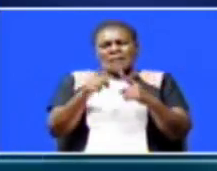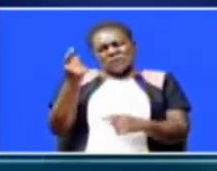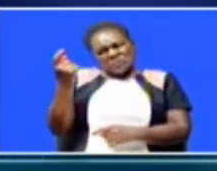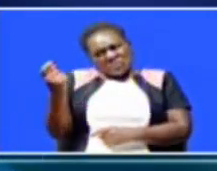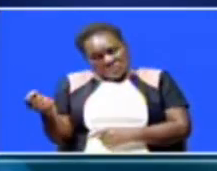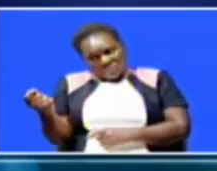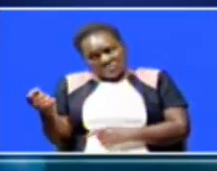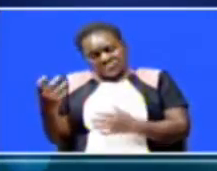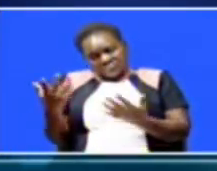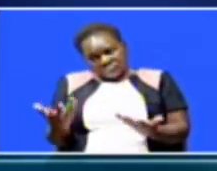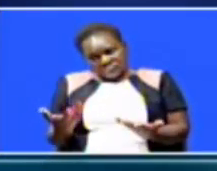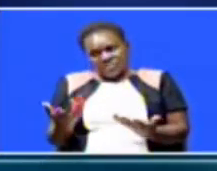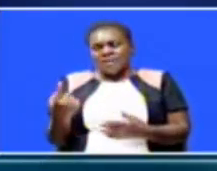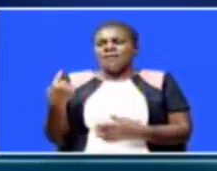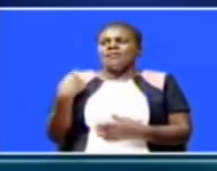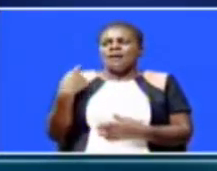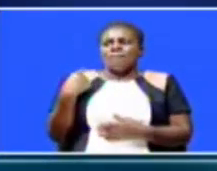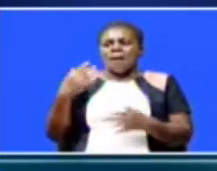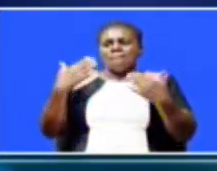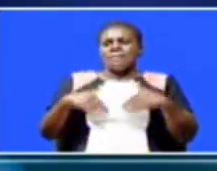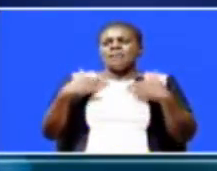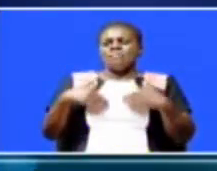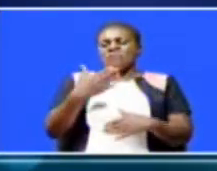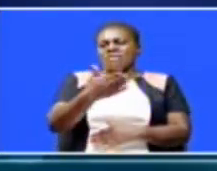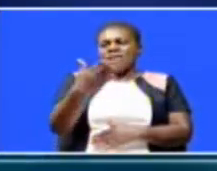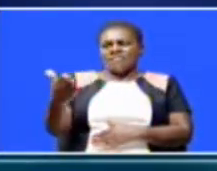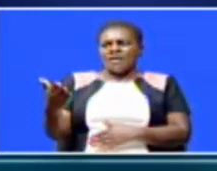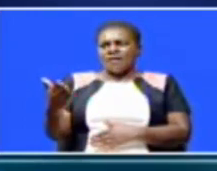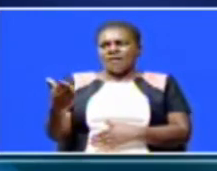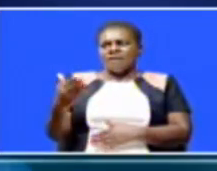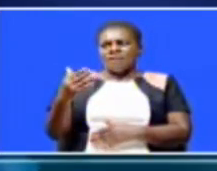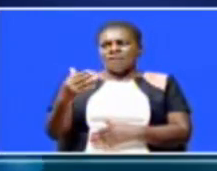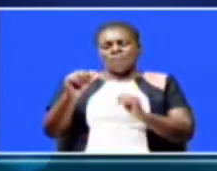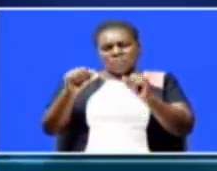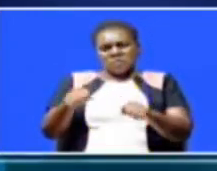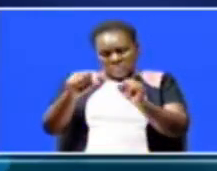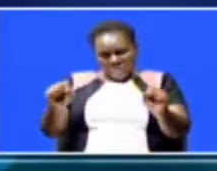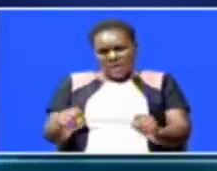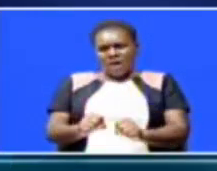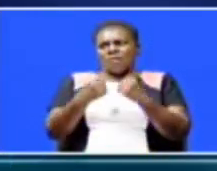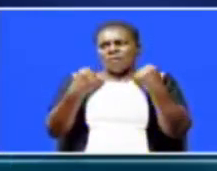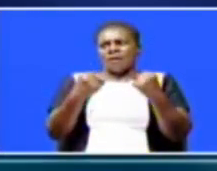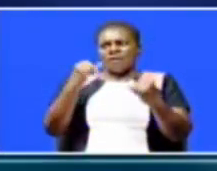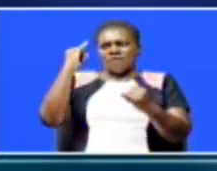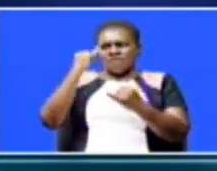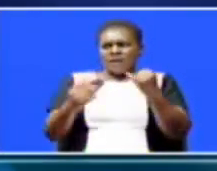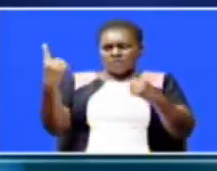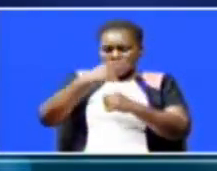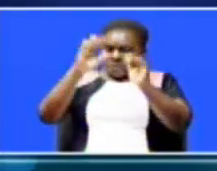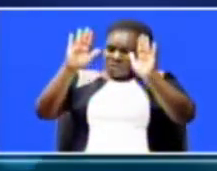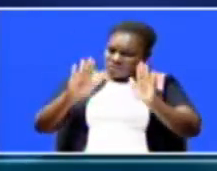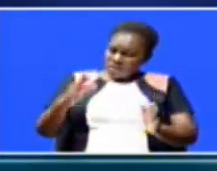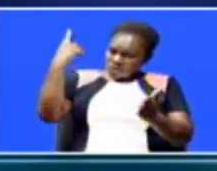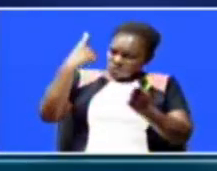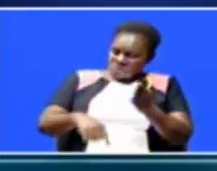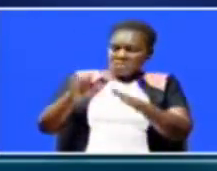small the number is for the people, the function can still be done. At the end of the day, the most important thing